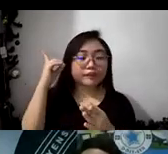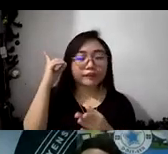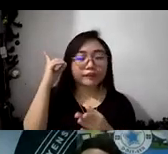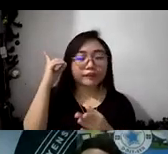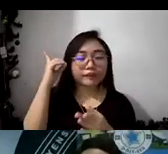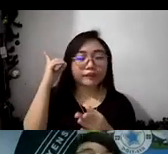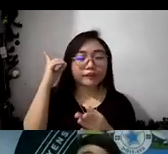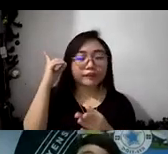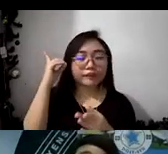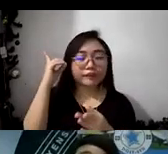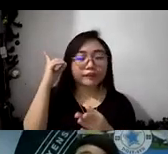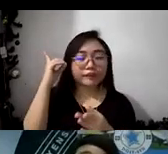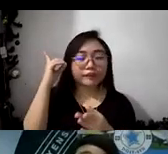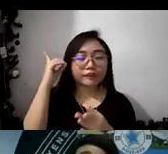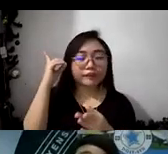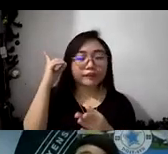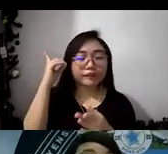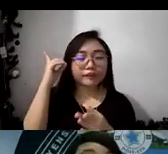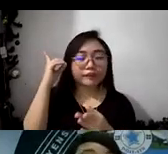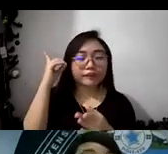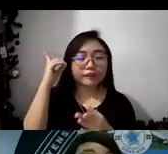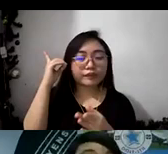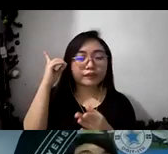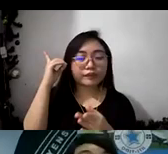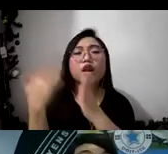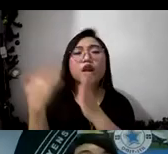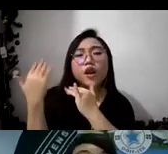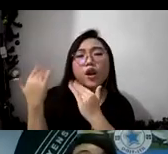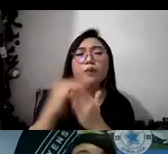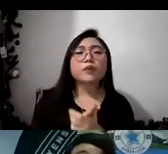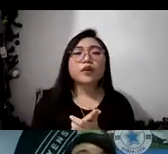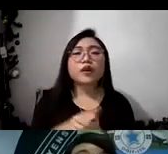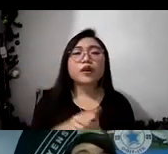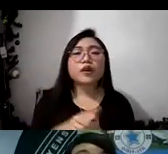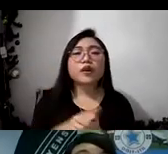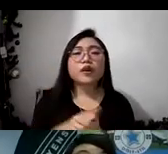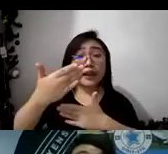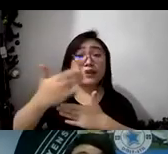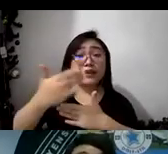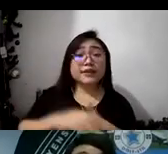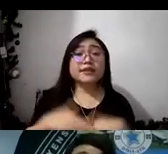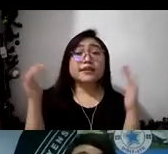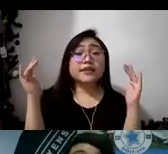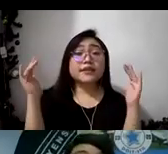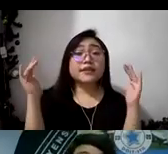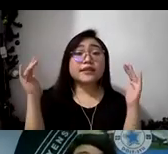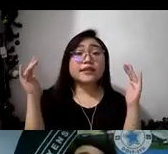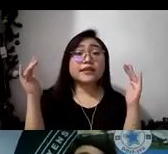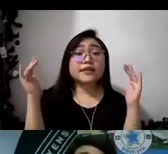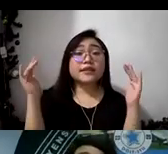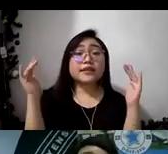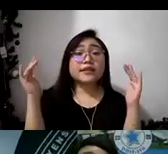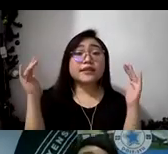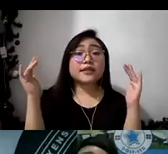today, thank you very much po. And also sana po maka-attend kayo sa next session po namin, topic 4 and topic 5 for